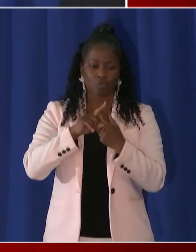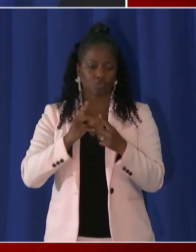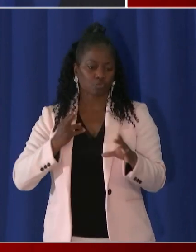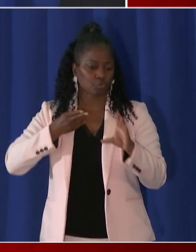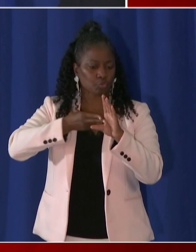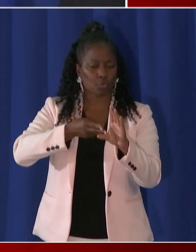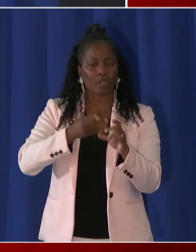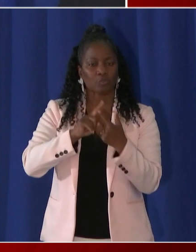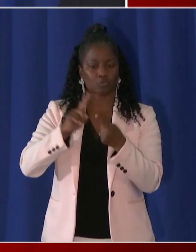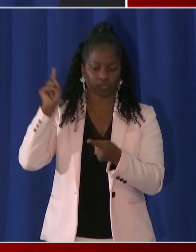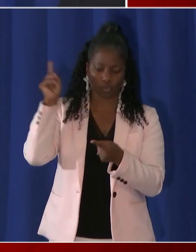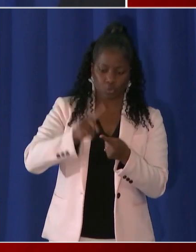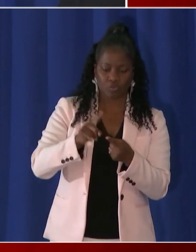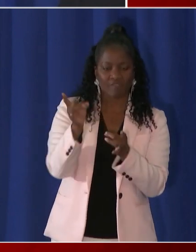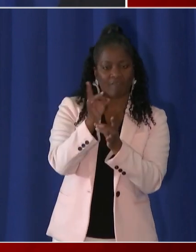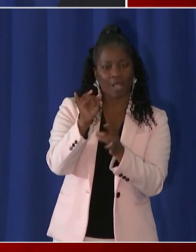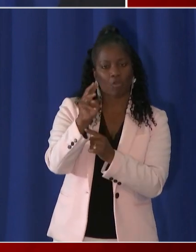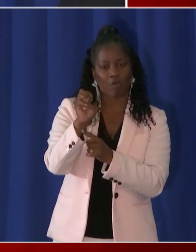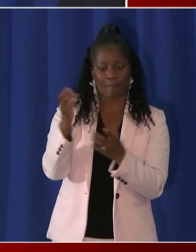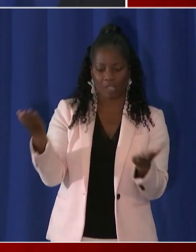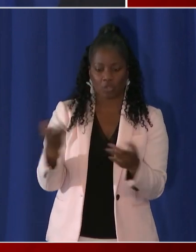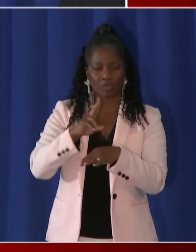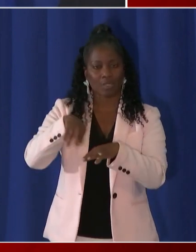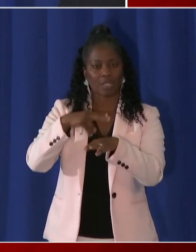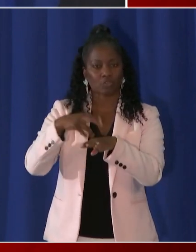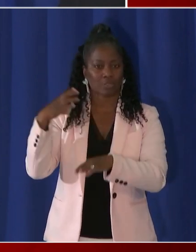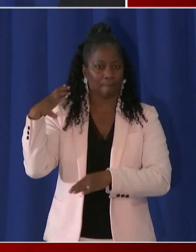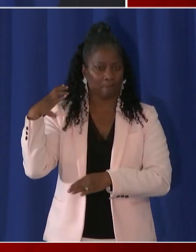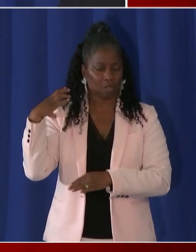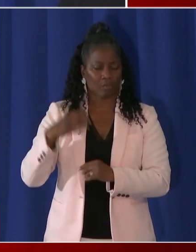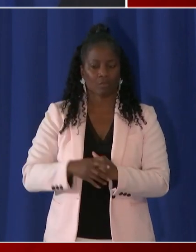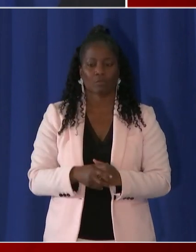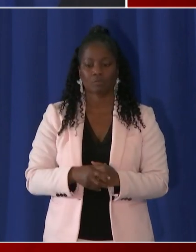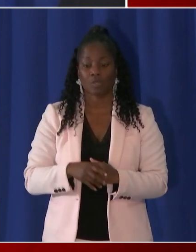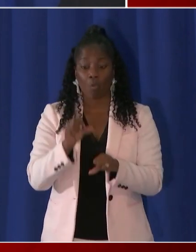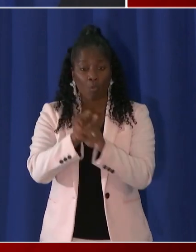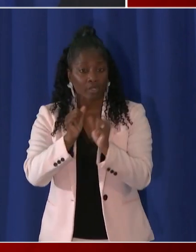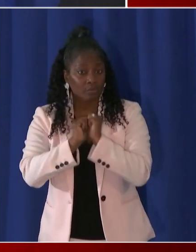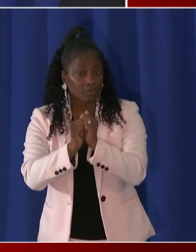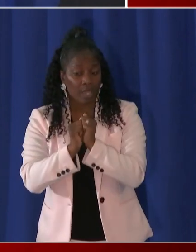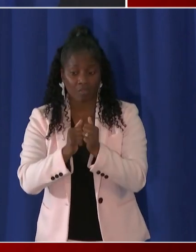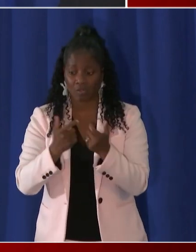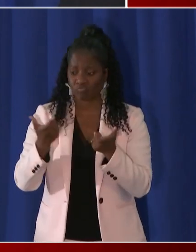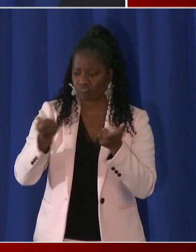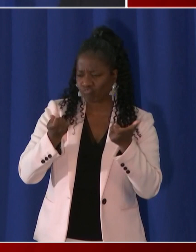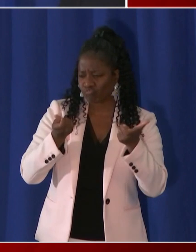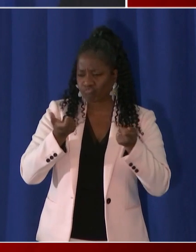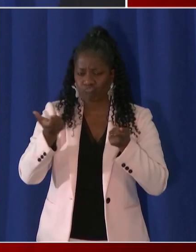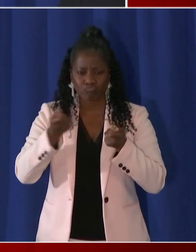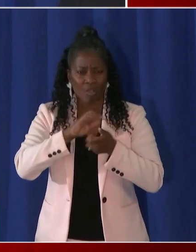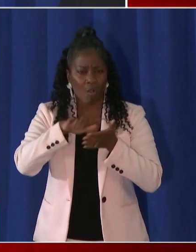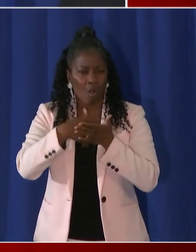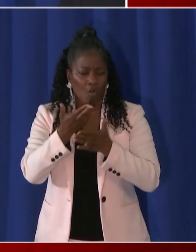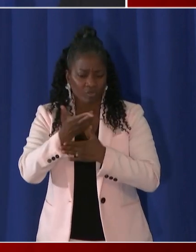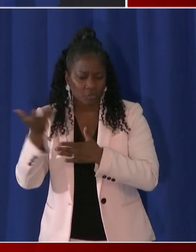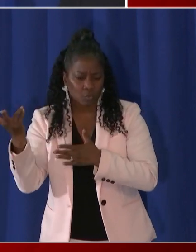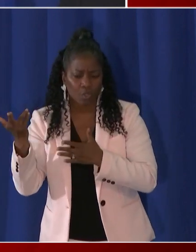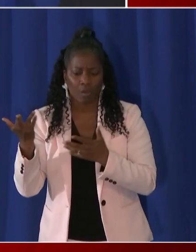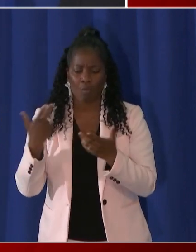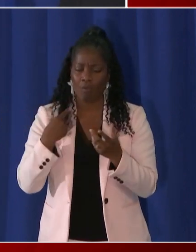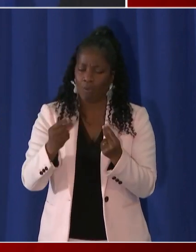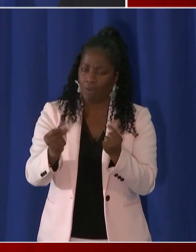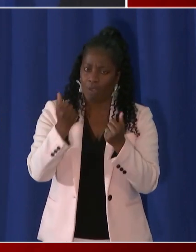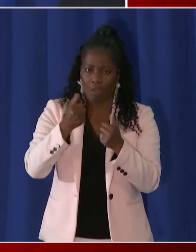to reduce violent crime here in the nation's capital. Working together and bringing all resources to bear will have a swift and